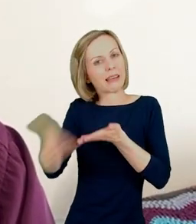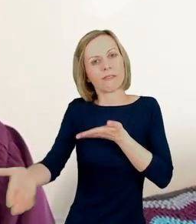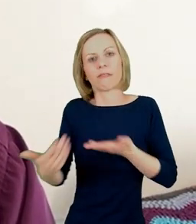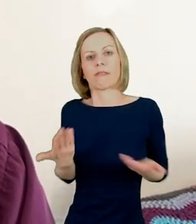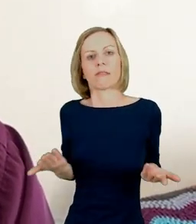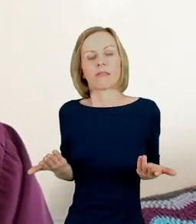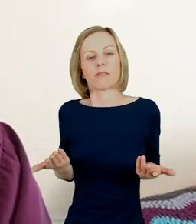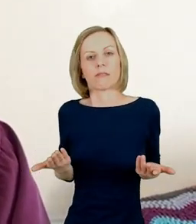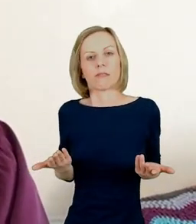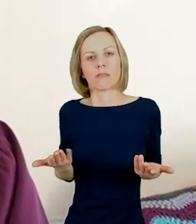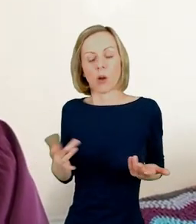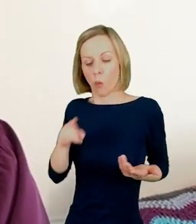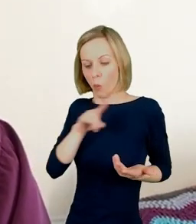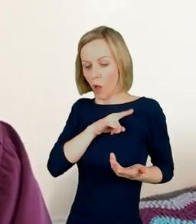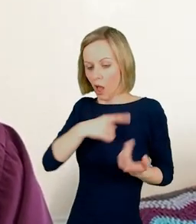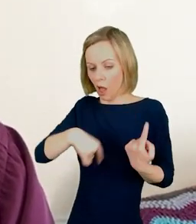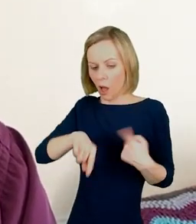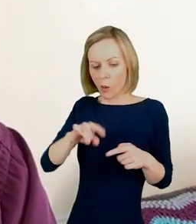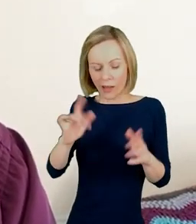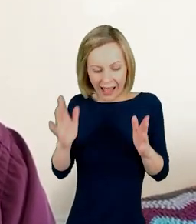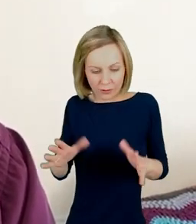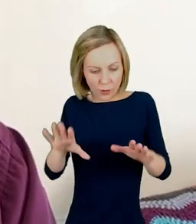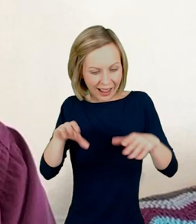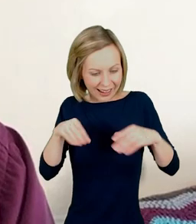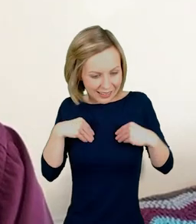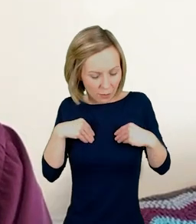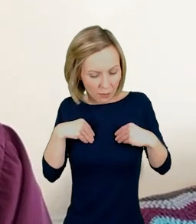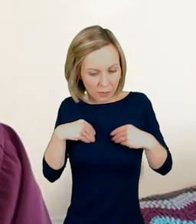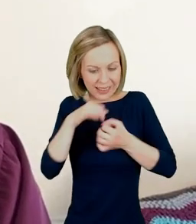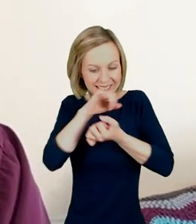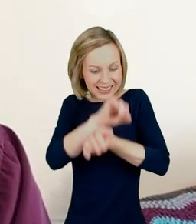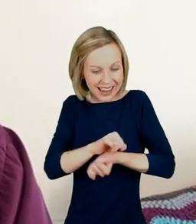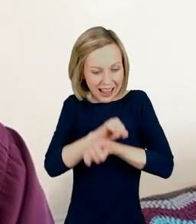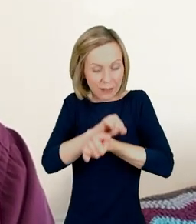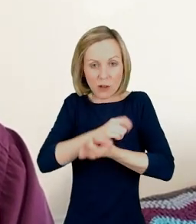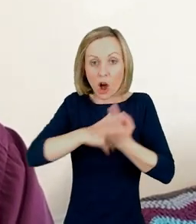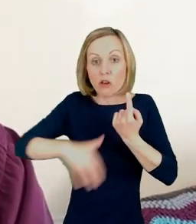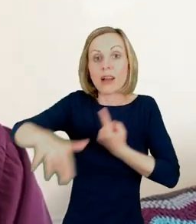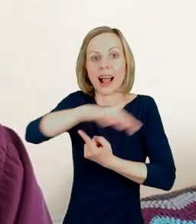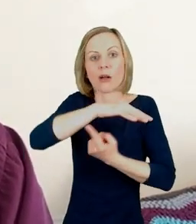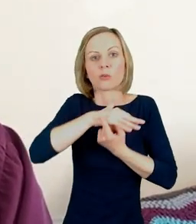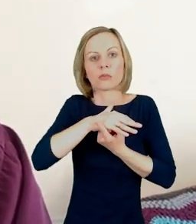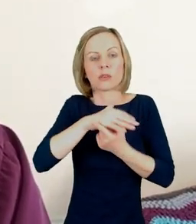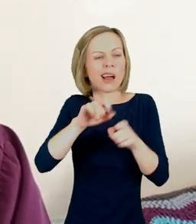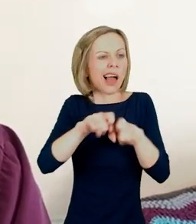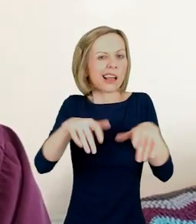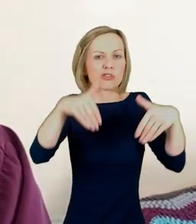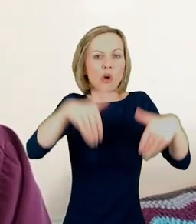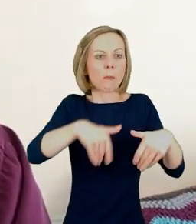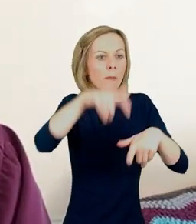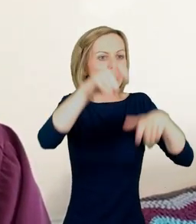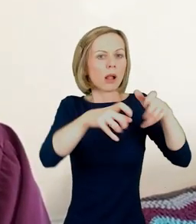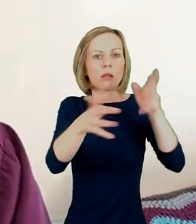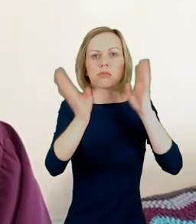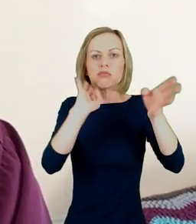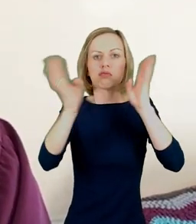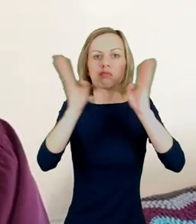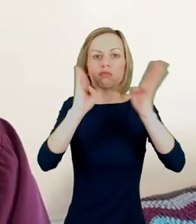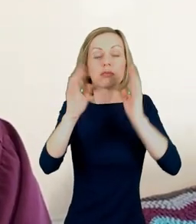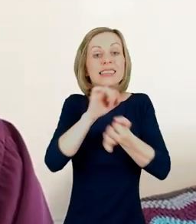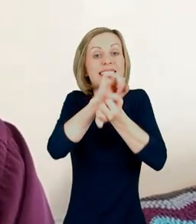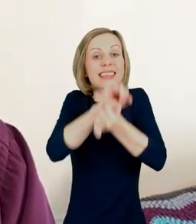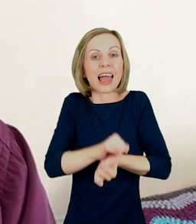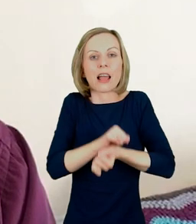The struggle to accept slaves are moving around us as surely as shoppers in a mall.